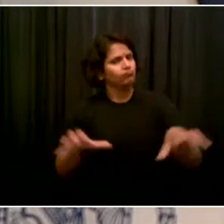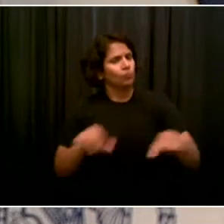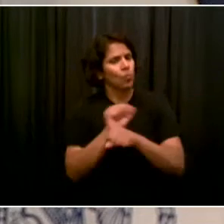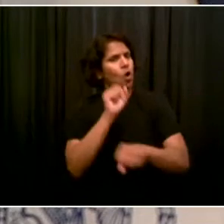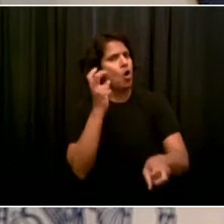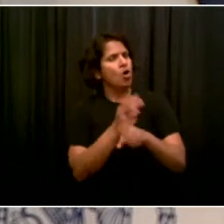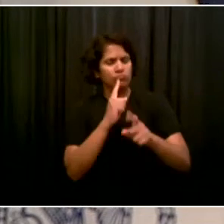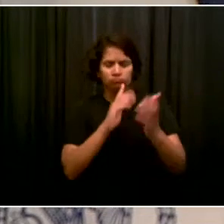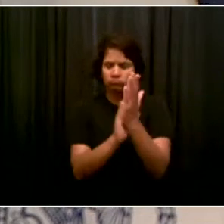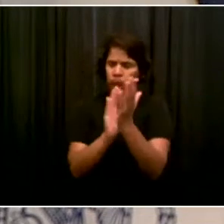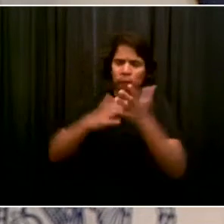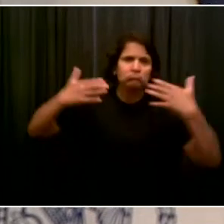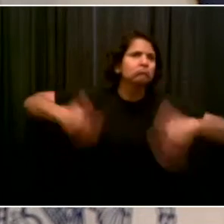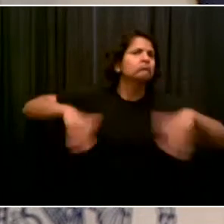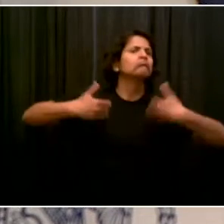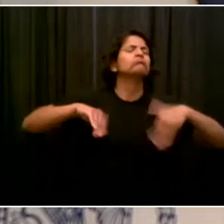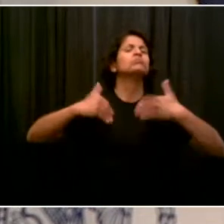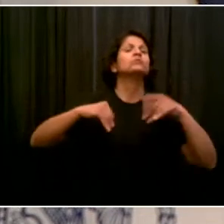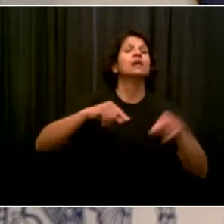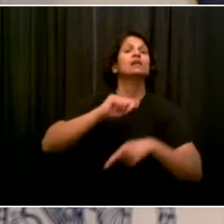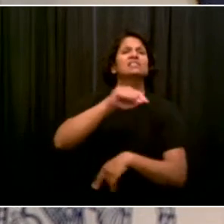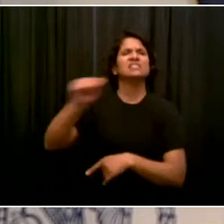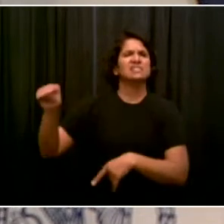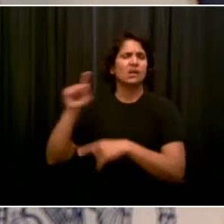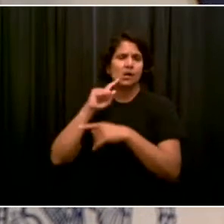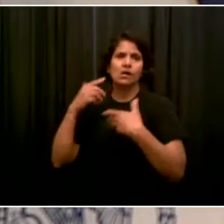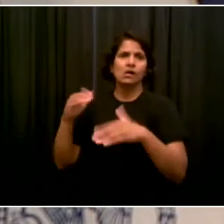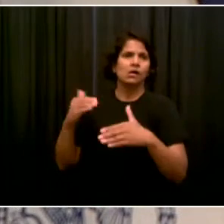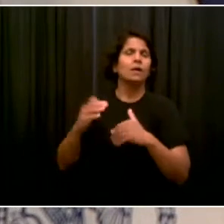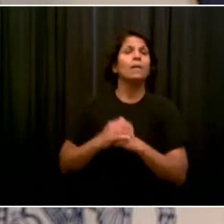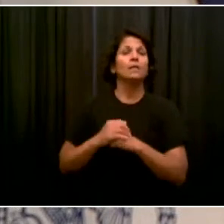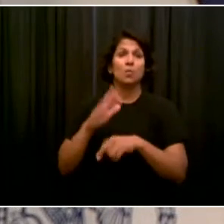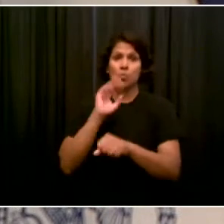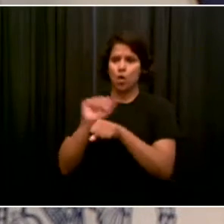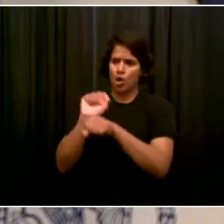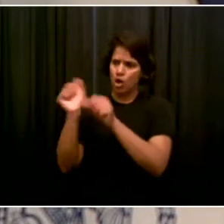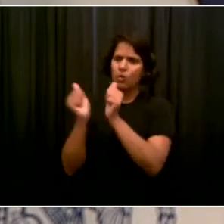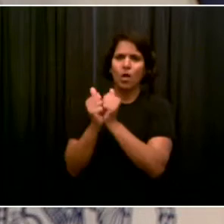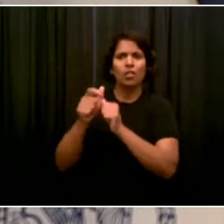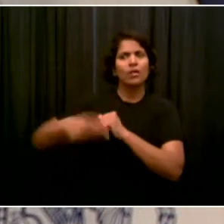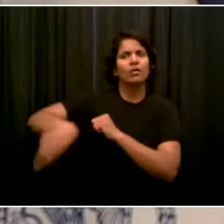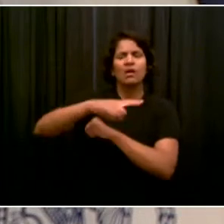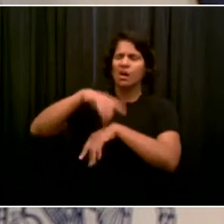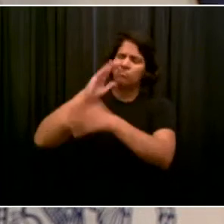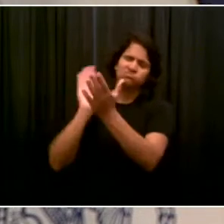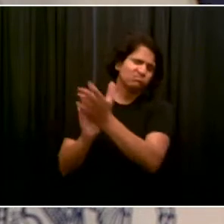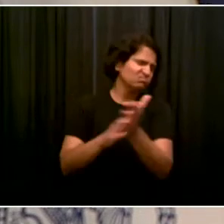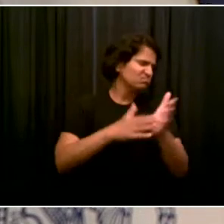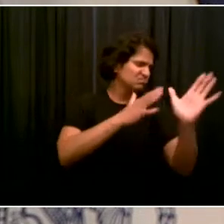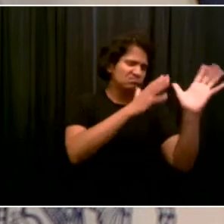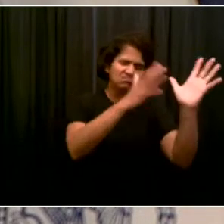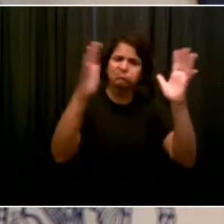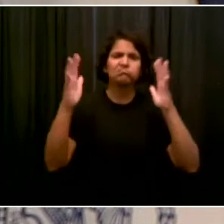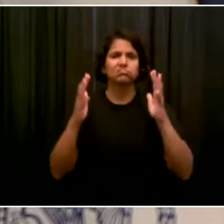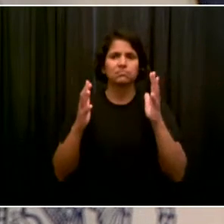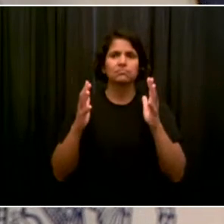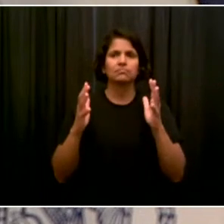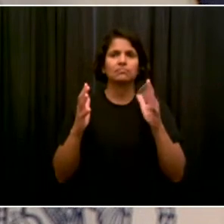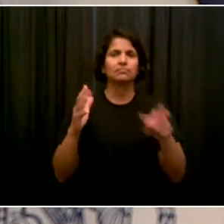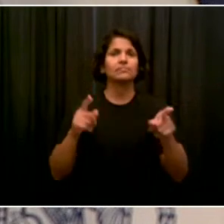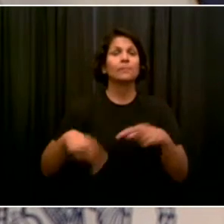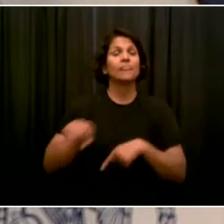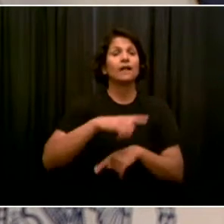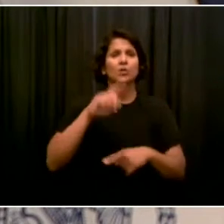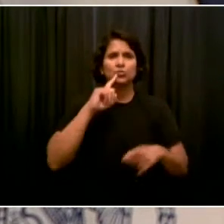the criminals are trying to do to us. And yeah, we went through a perfect storm. We went through something horrible with COVID. Everything we depended